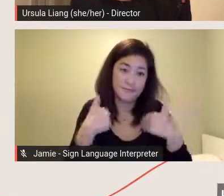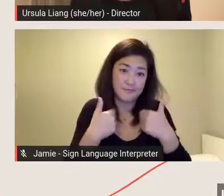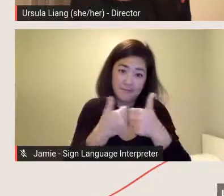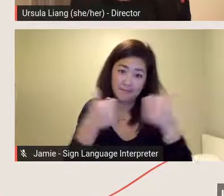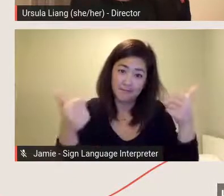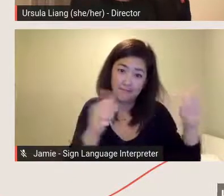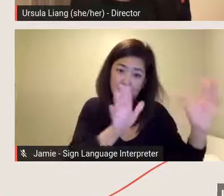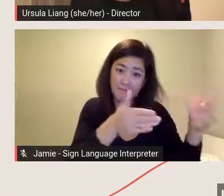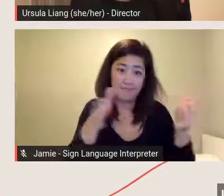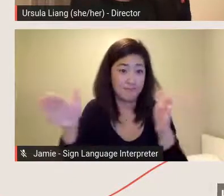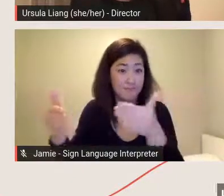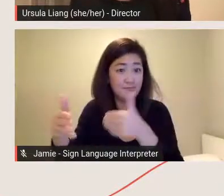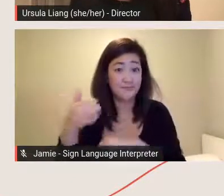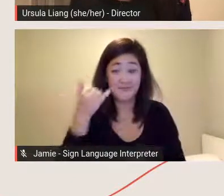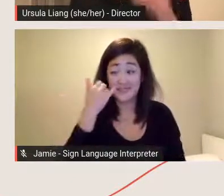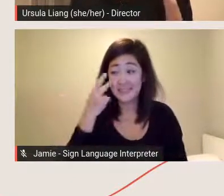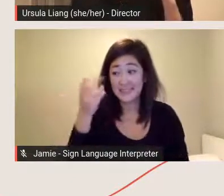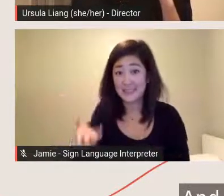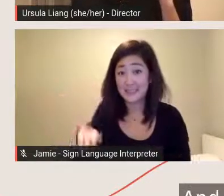us, because if I see this person.